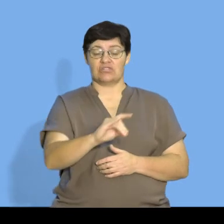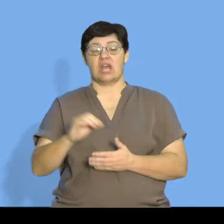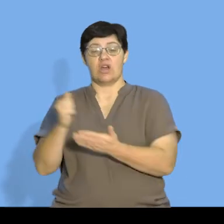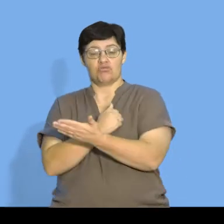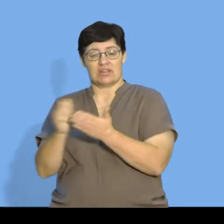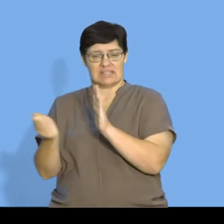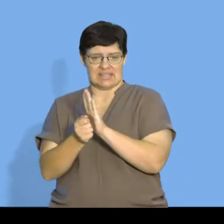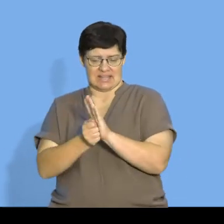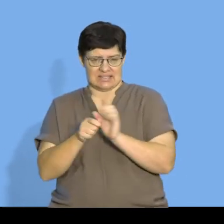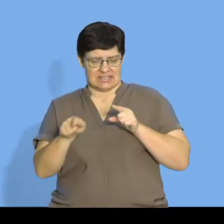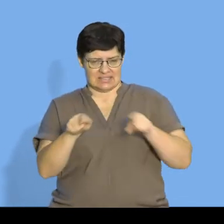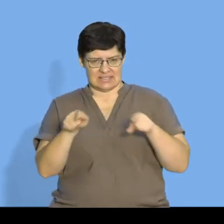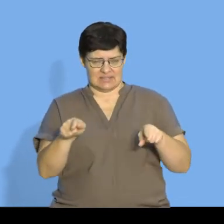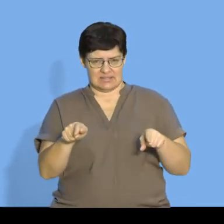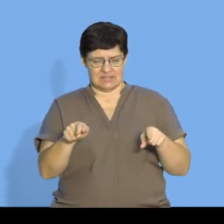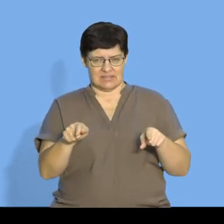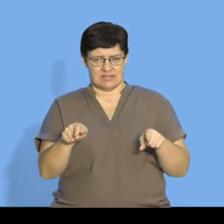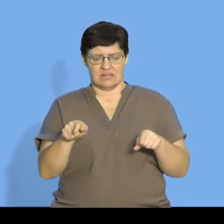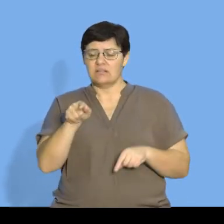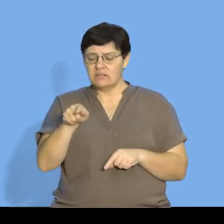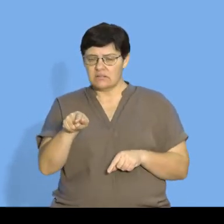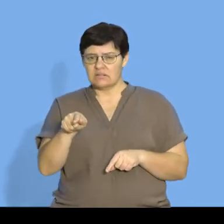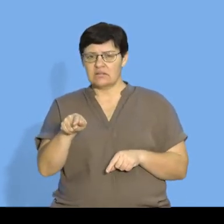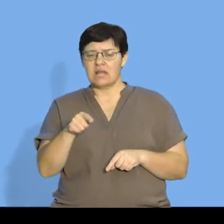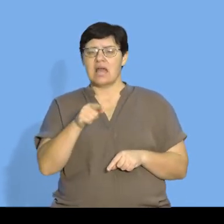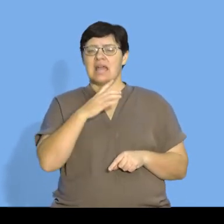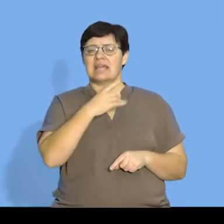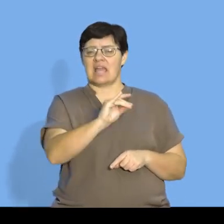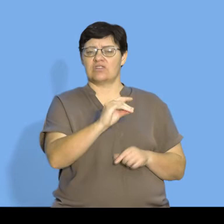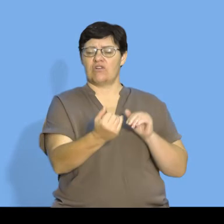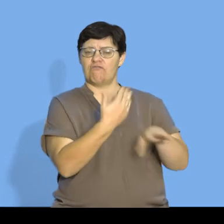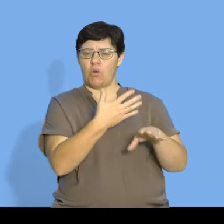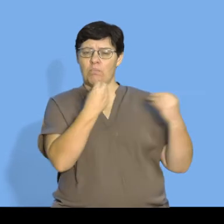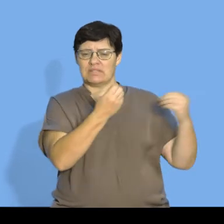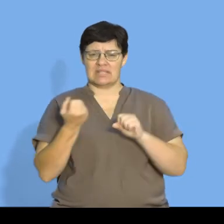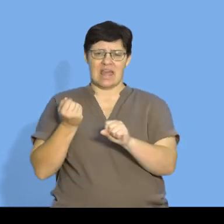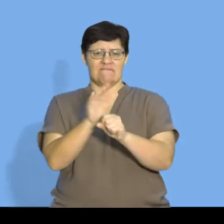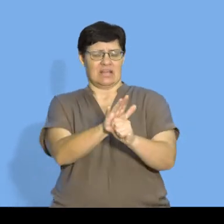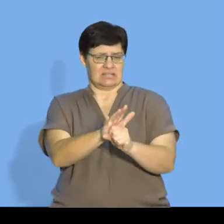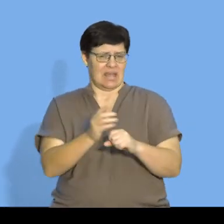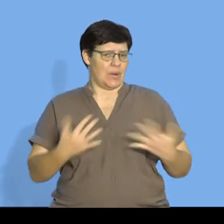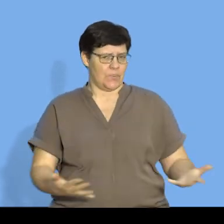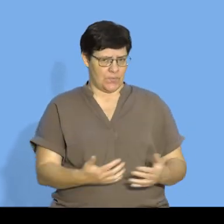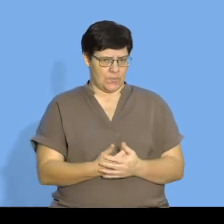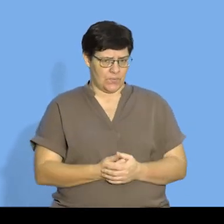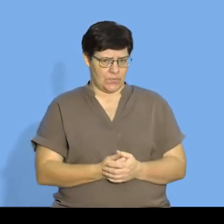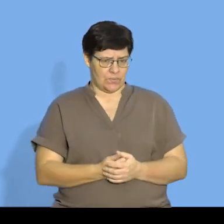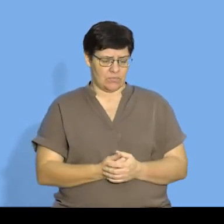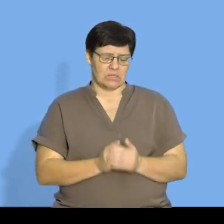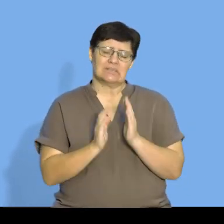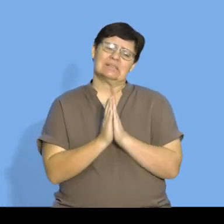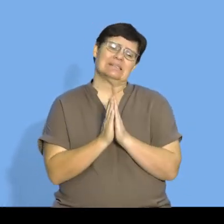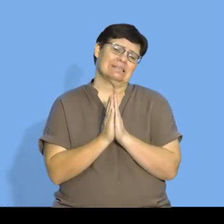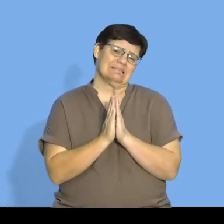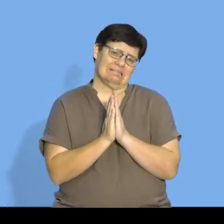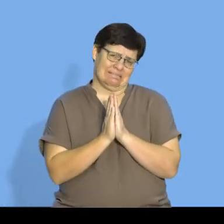and credit sales. Explain how these amounts are affecting the cash flow of the business. Quote figures. My